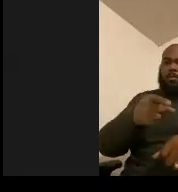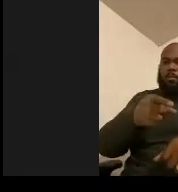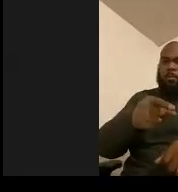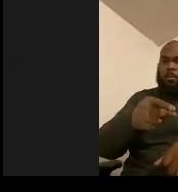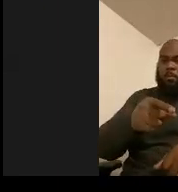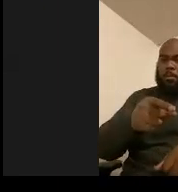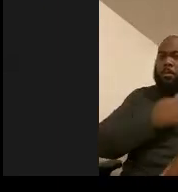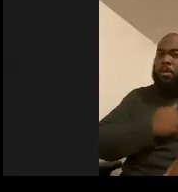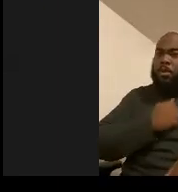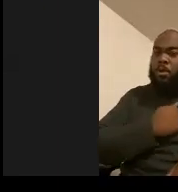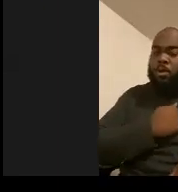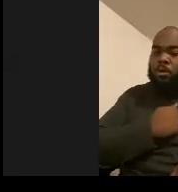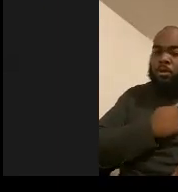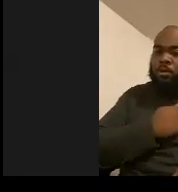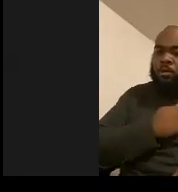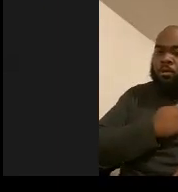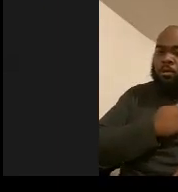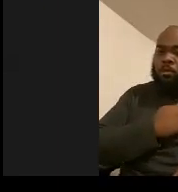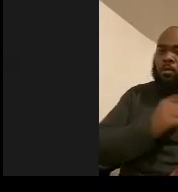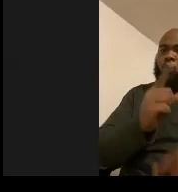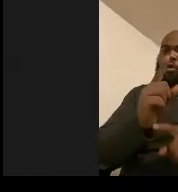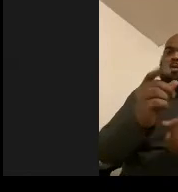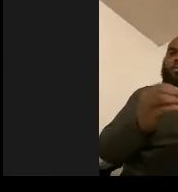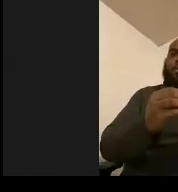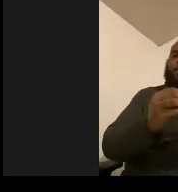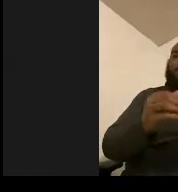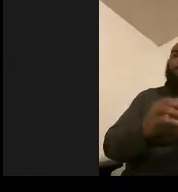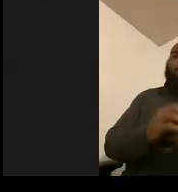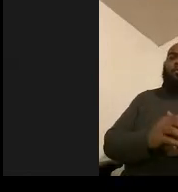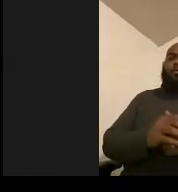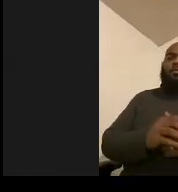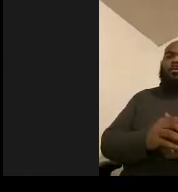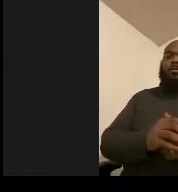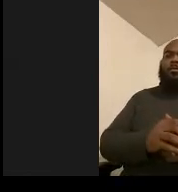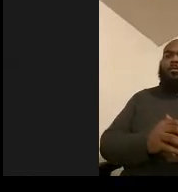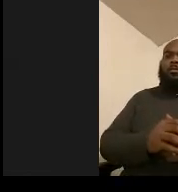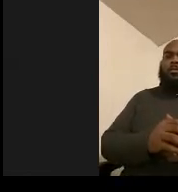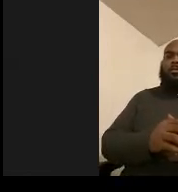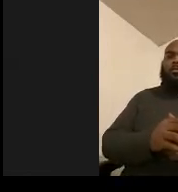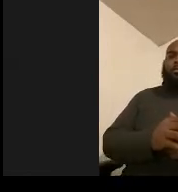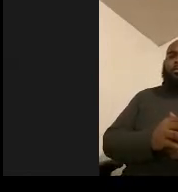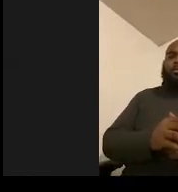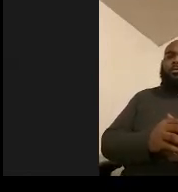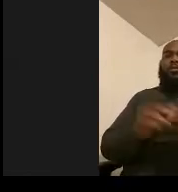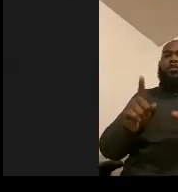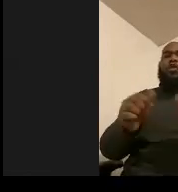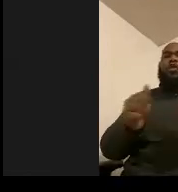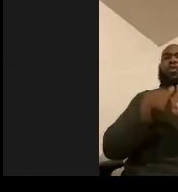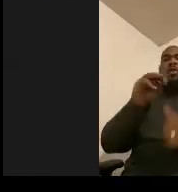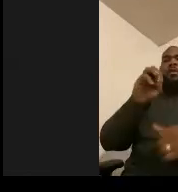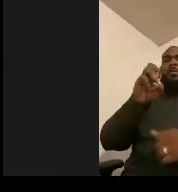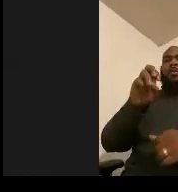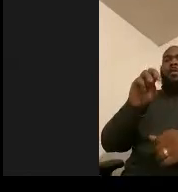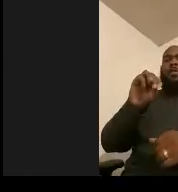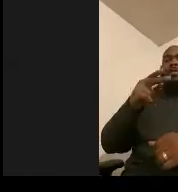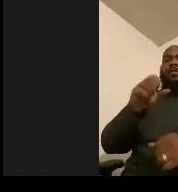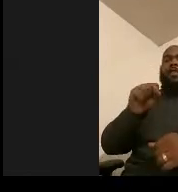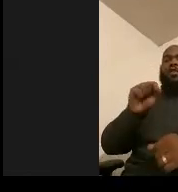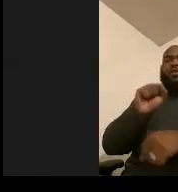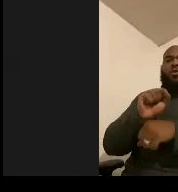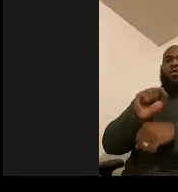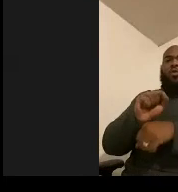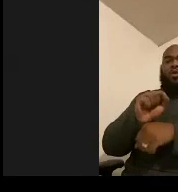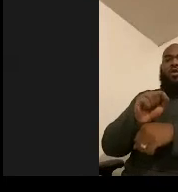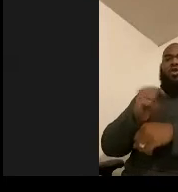sorry? 1 more minute. 1 more minute, okay. Which is going along with the Memphis sanitation worker strike that he's just